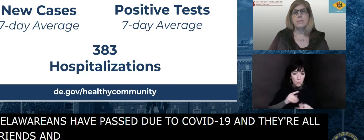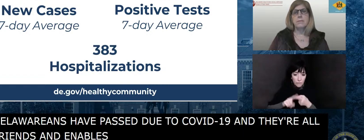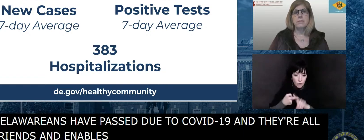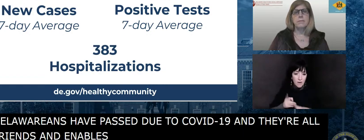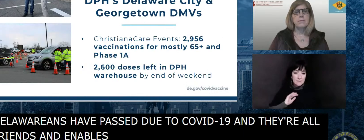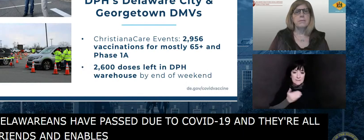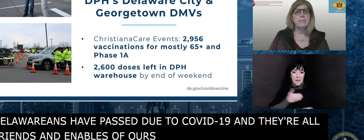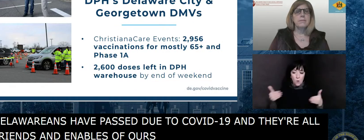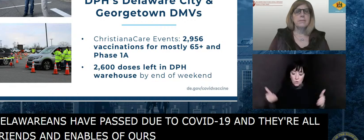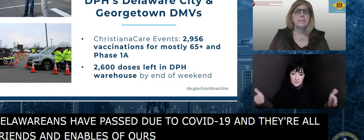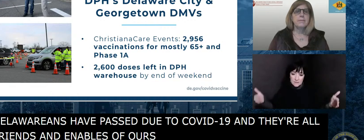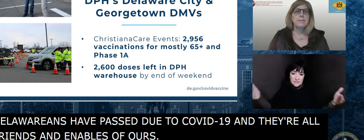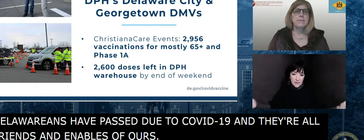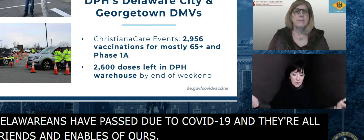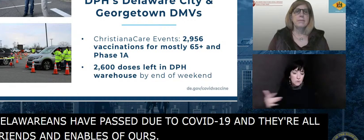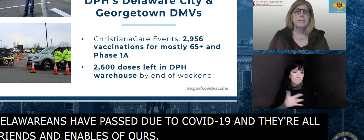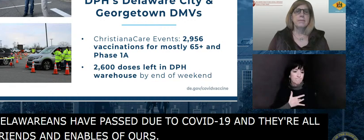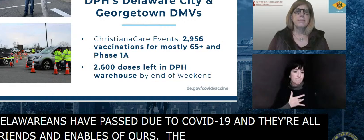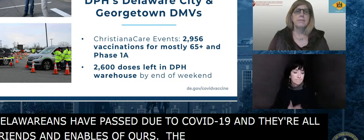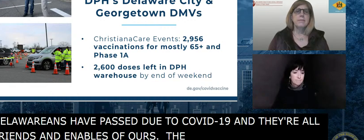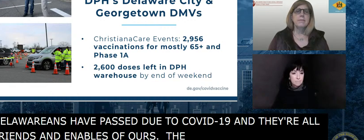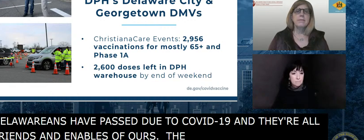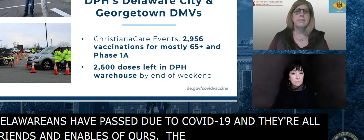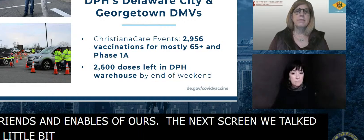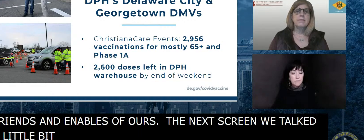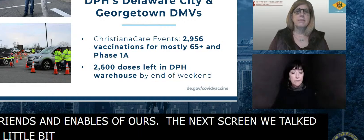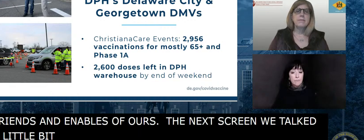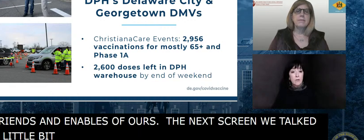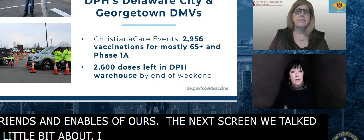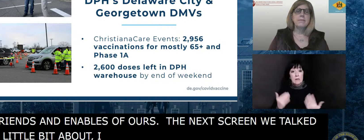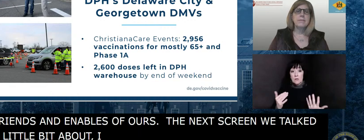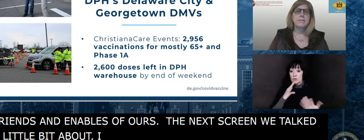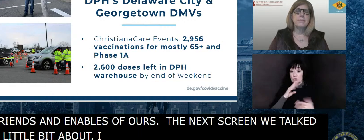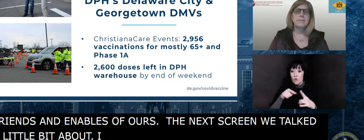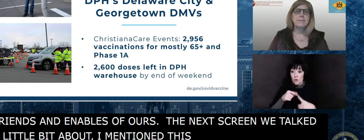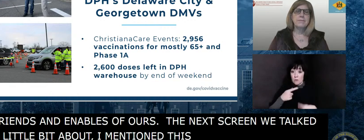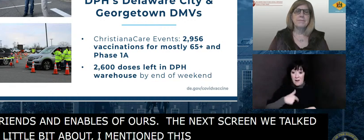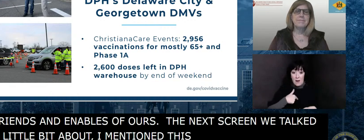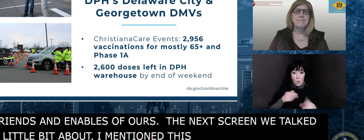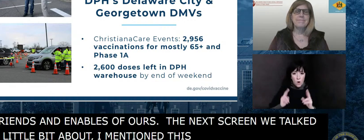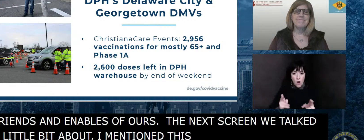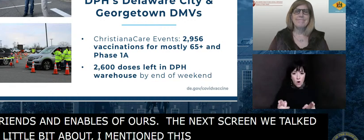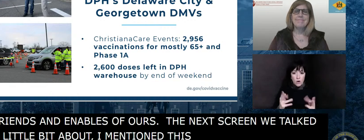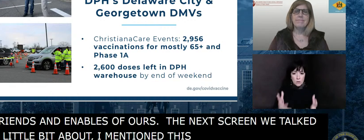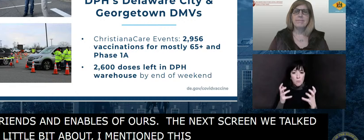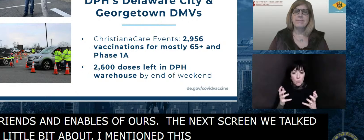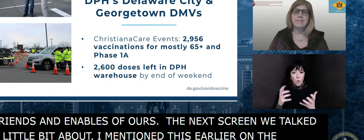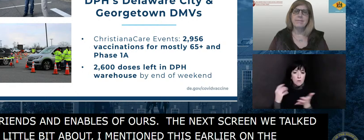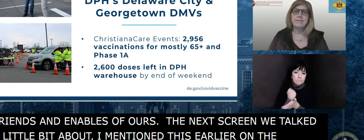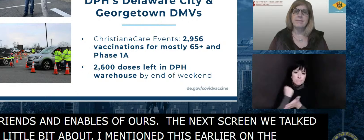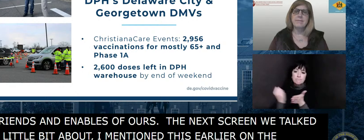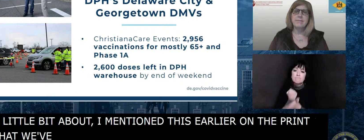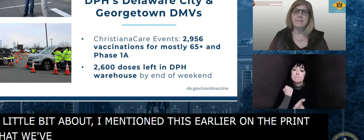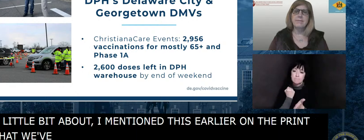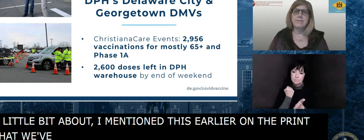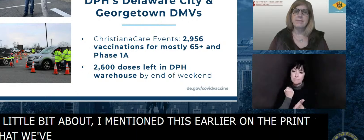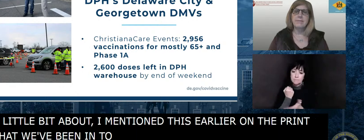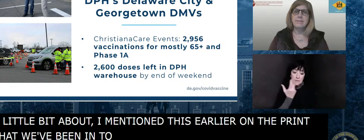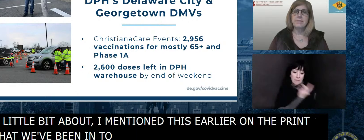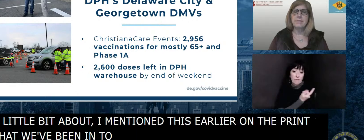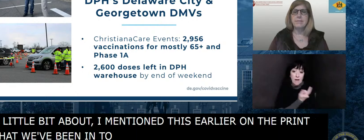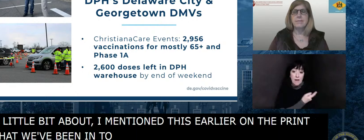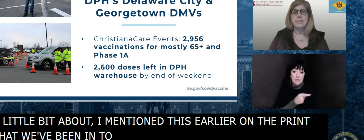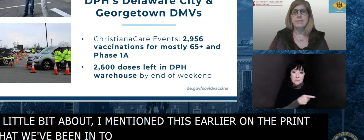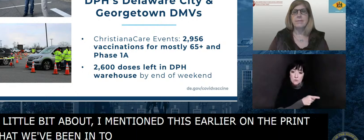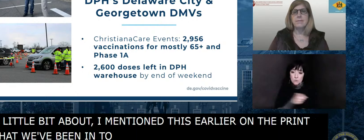bit about, I mentioned this early on, the sprint that we've been in to try to get vaccines out of